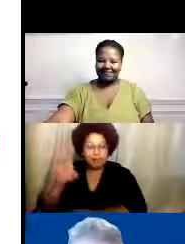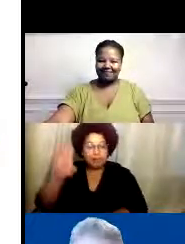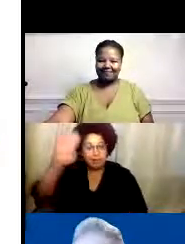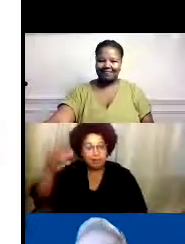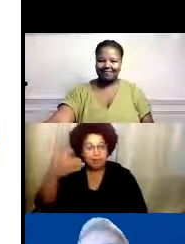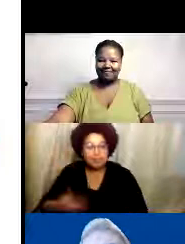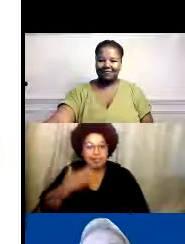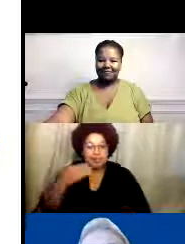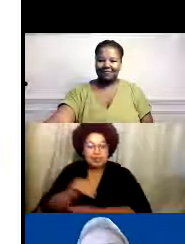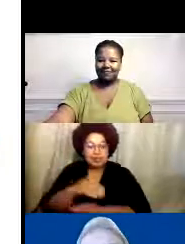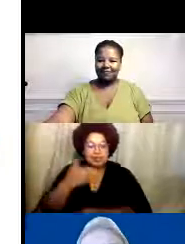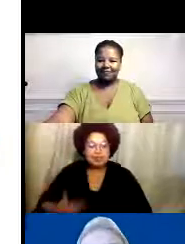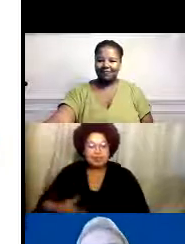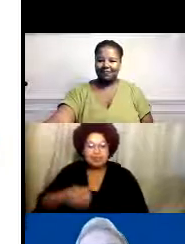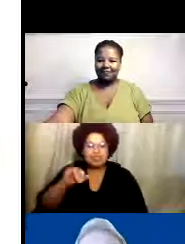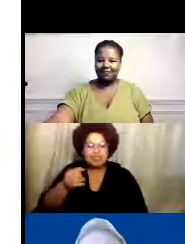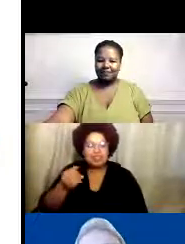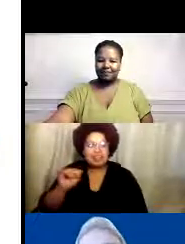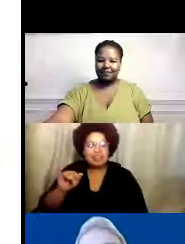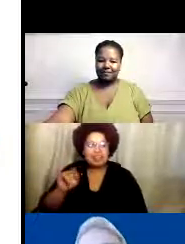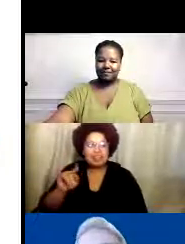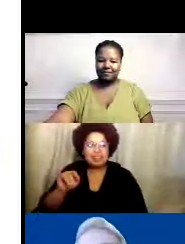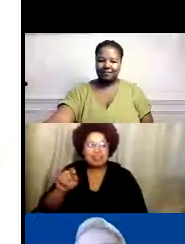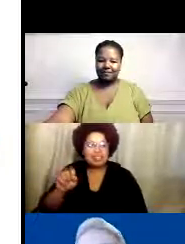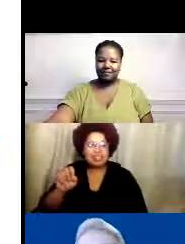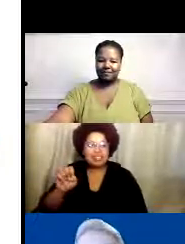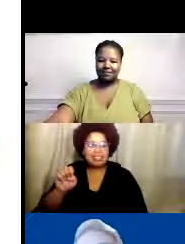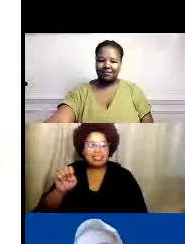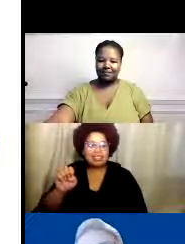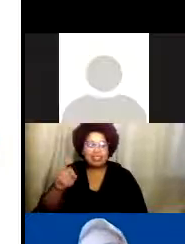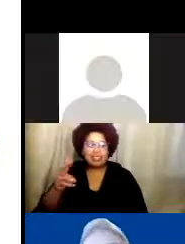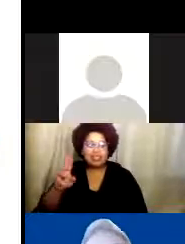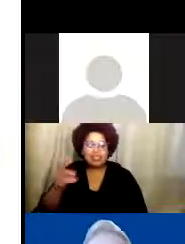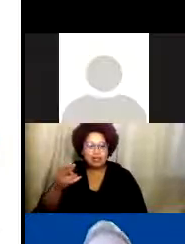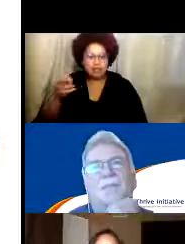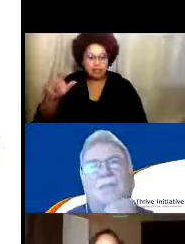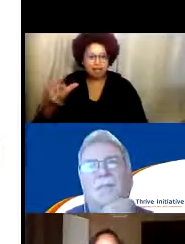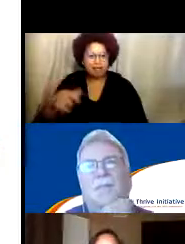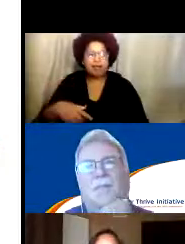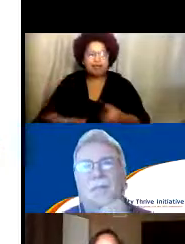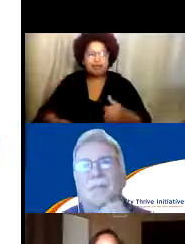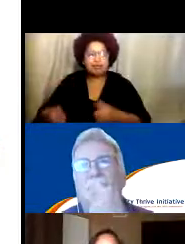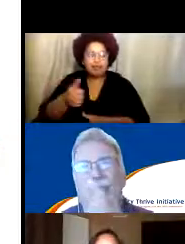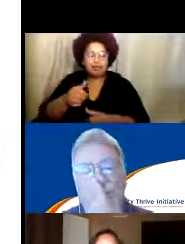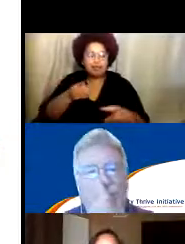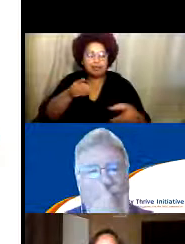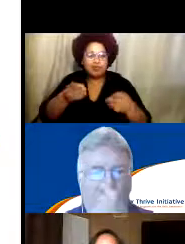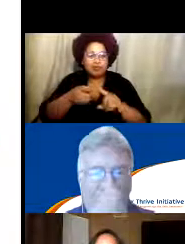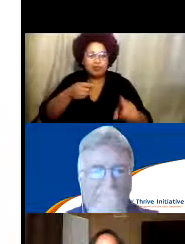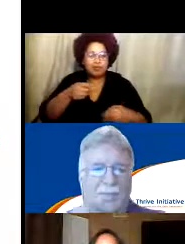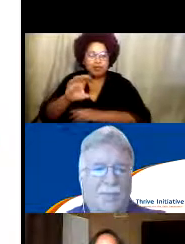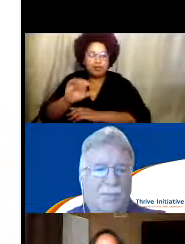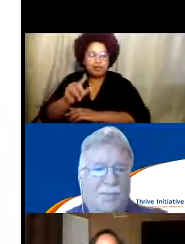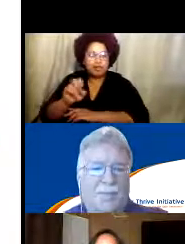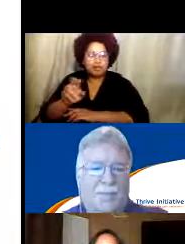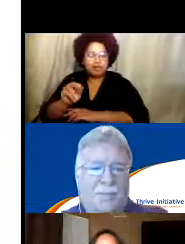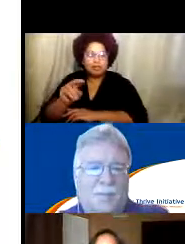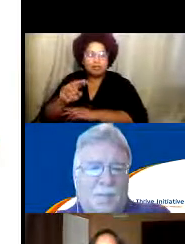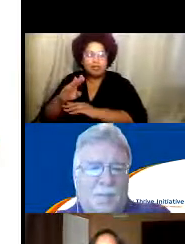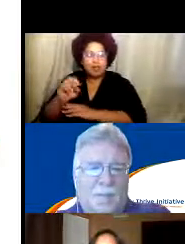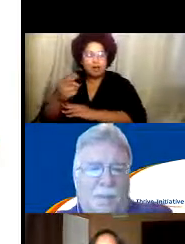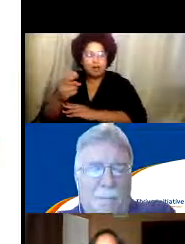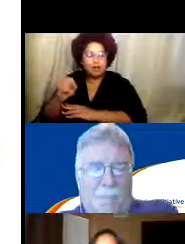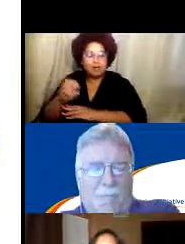Jeanette Underhill, and I am the Executive Director of Clausen House. We provide a variety of programs